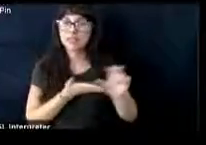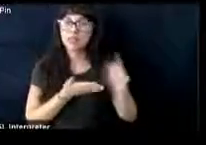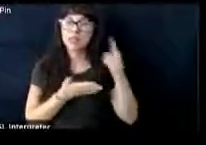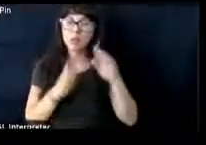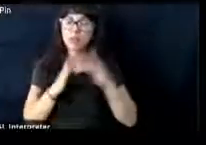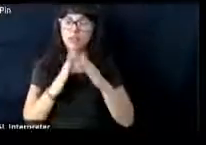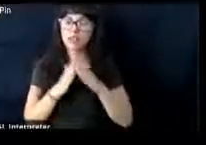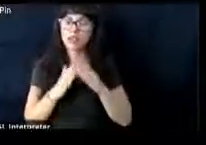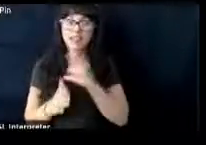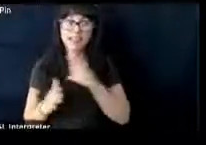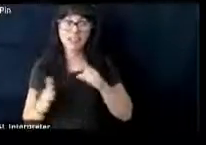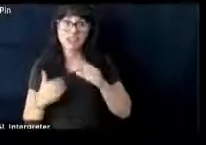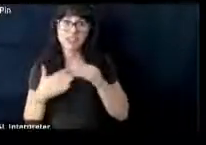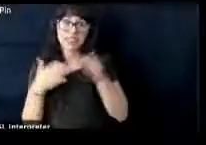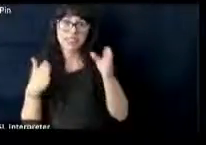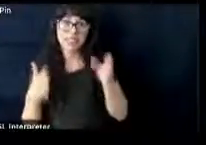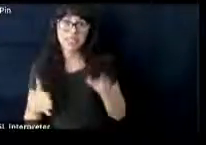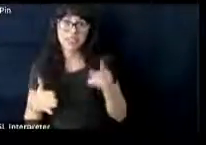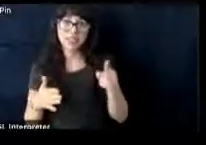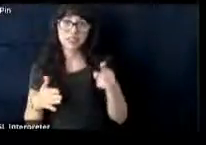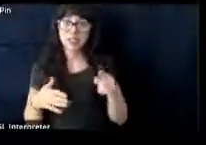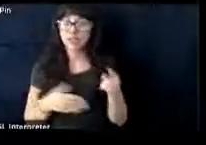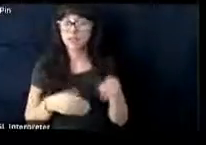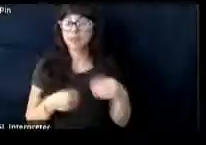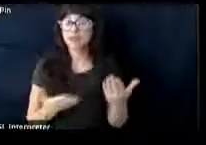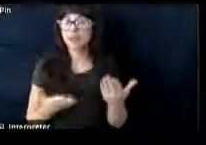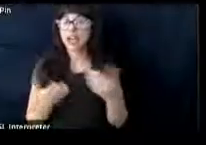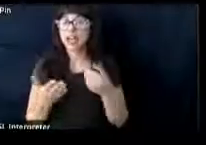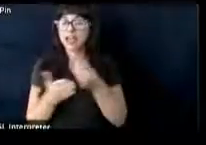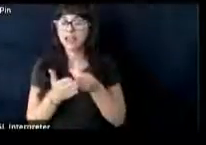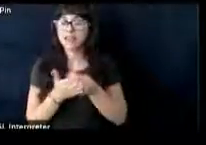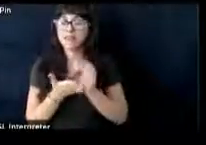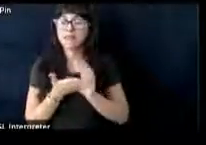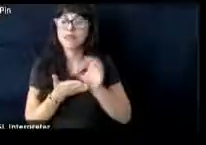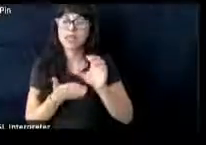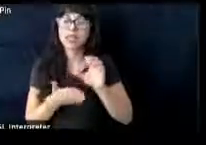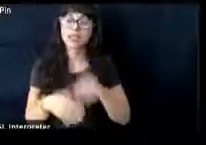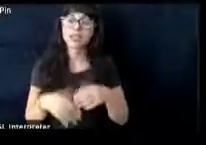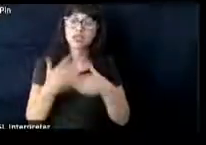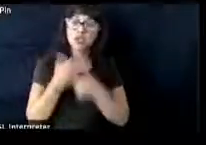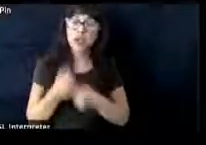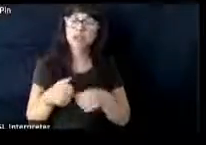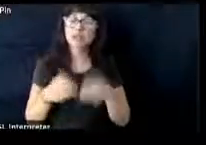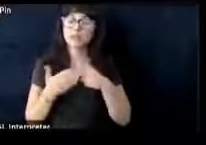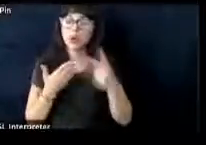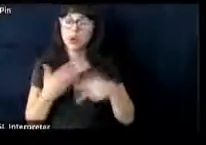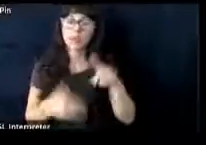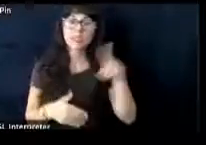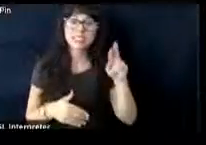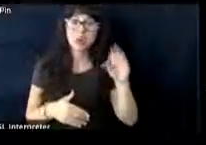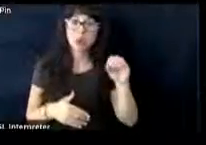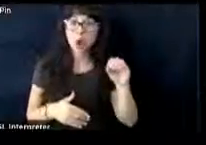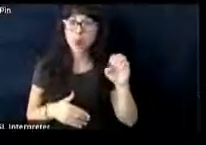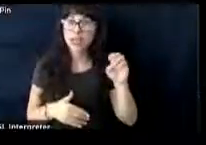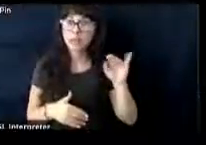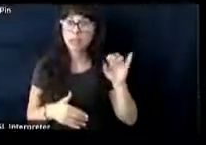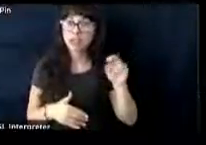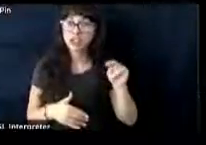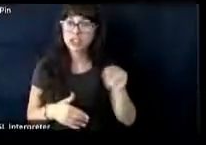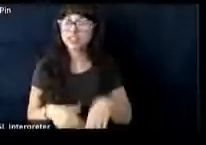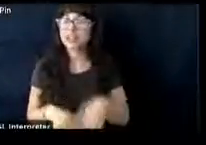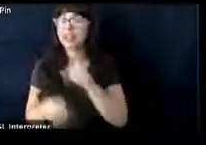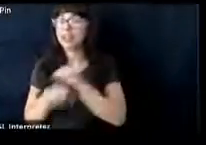have delivered on funding for clean trucks programs, zero emission technology, labor protection, and COVID economic